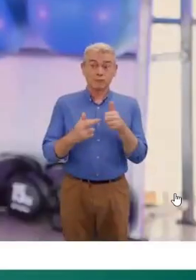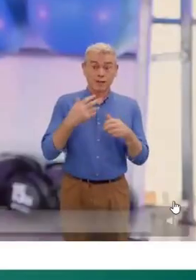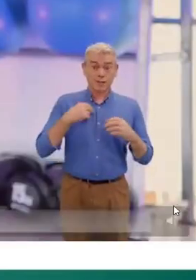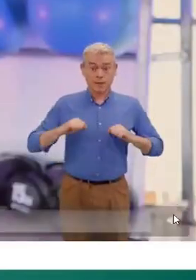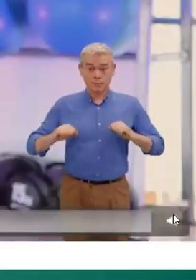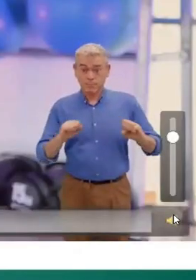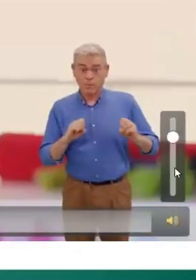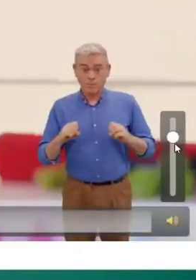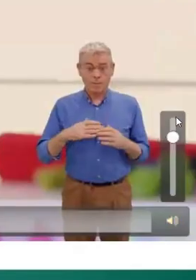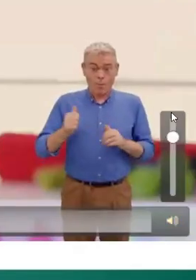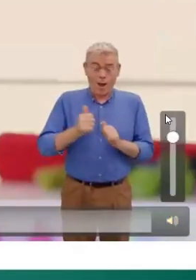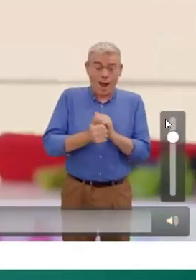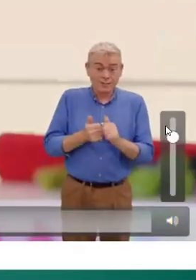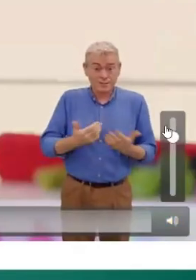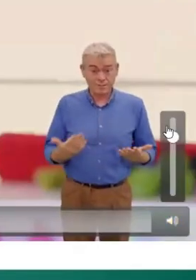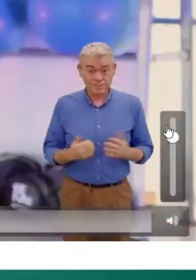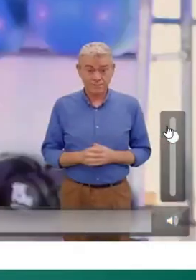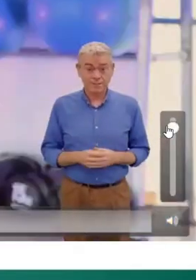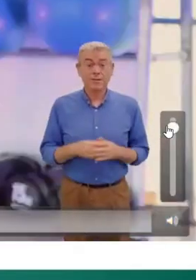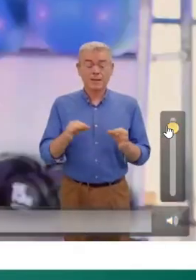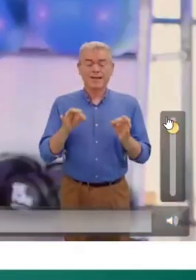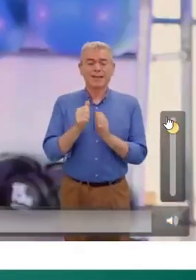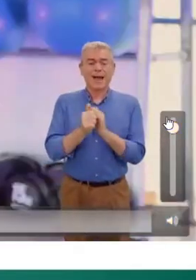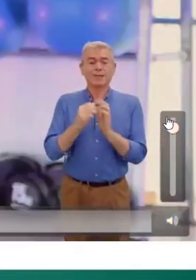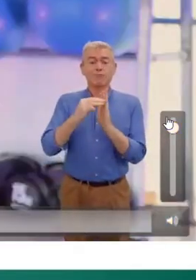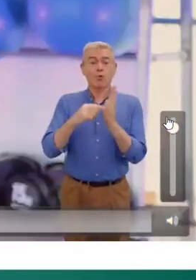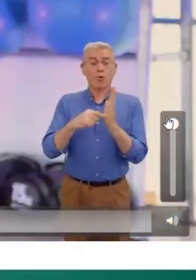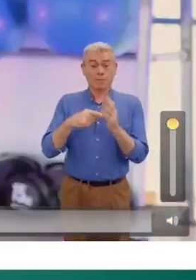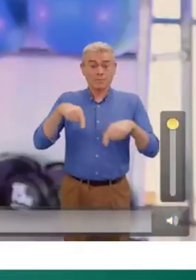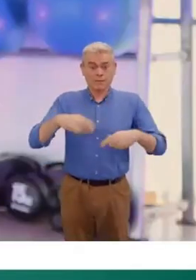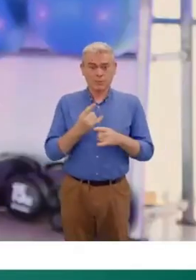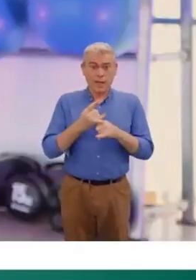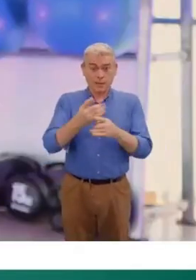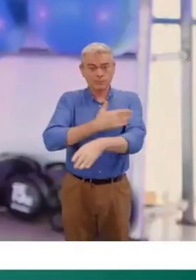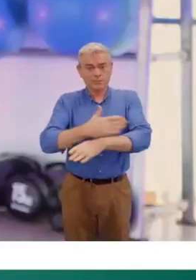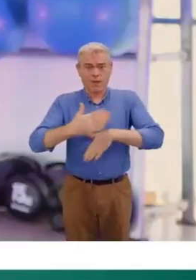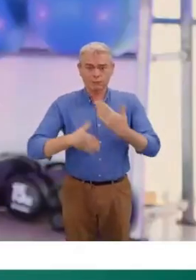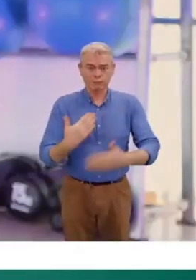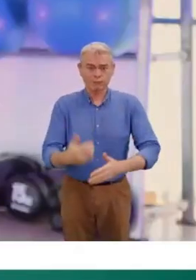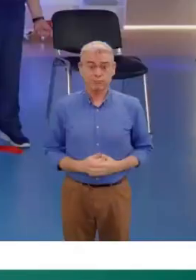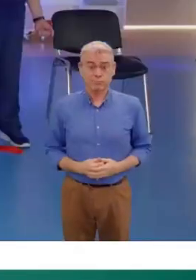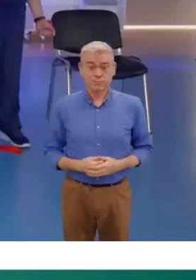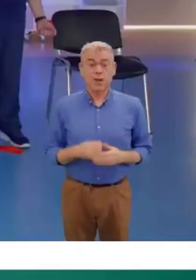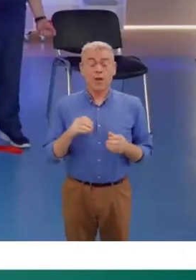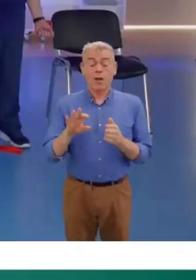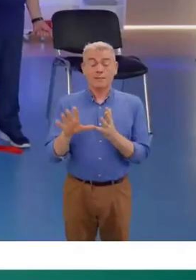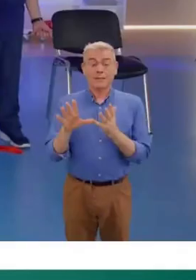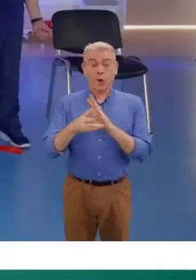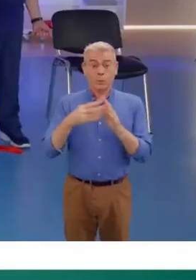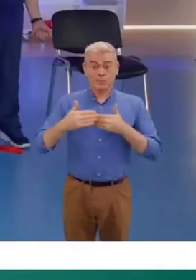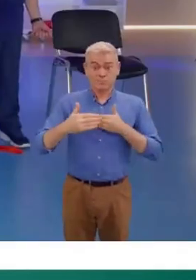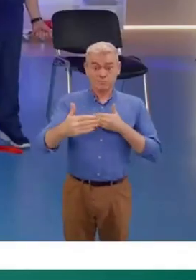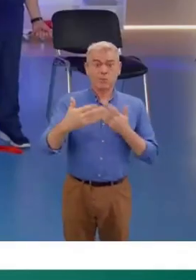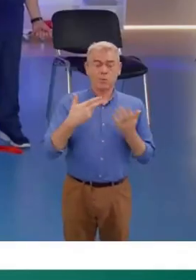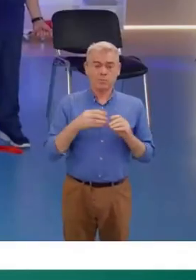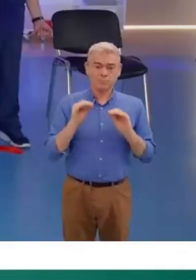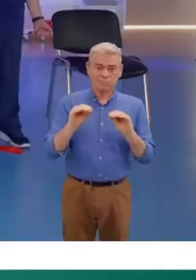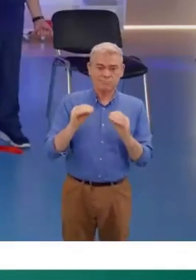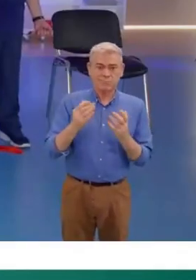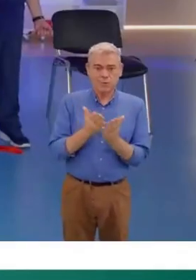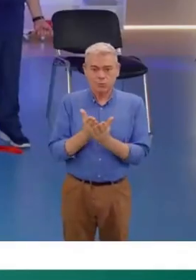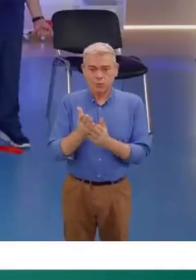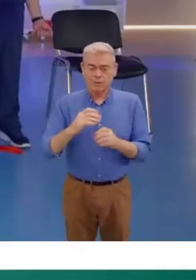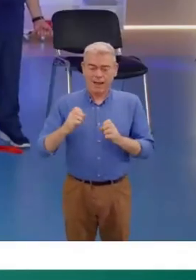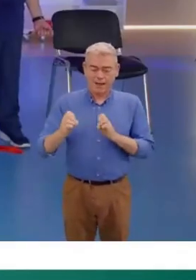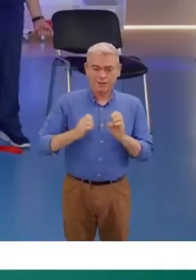Are you ready to move more and become more active? The Get Active program is here to help you get started. Over 10 weeks, you'll be guided